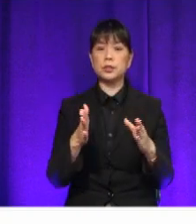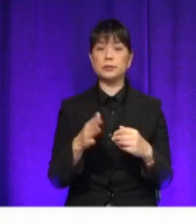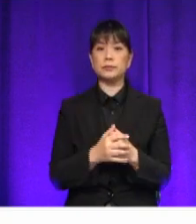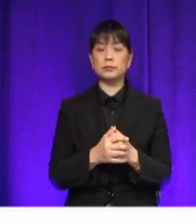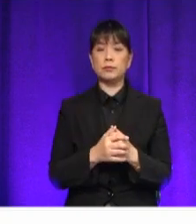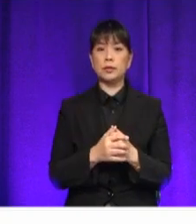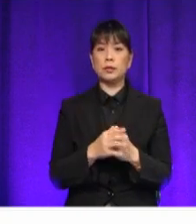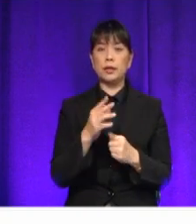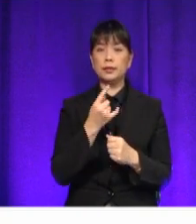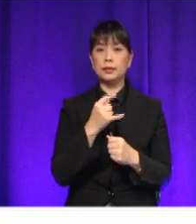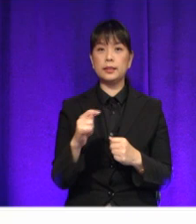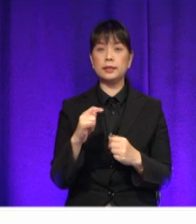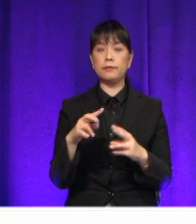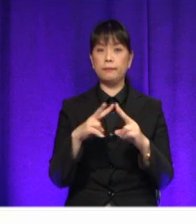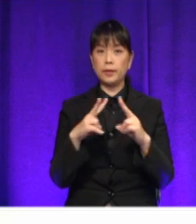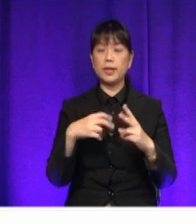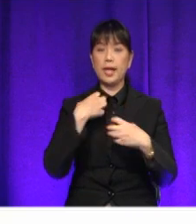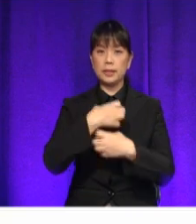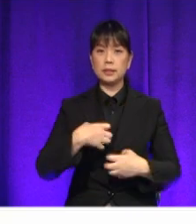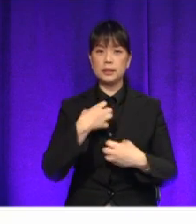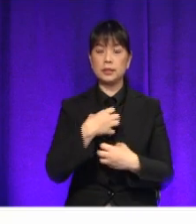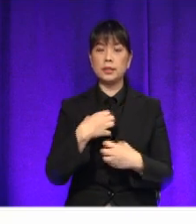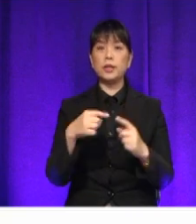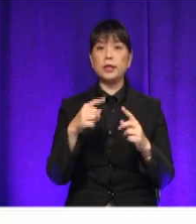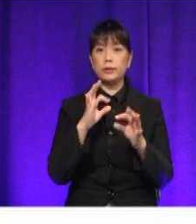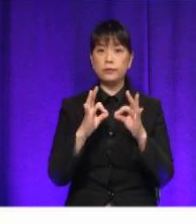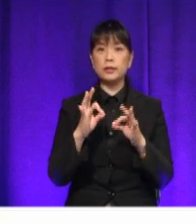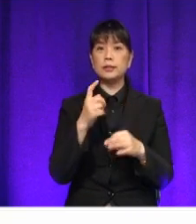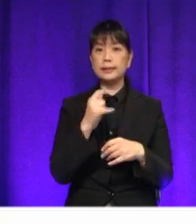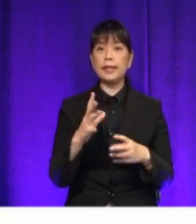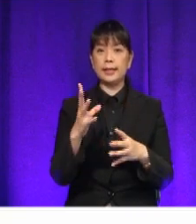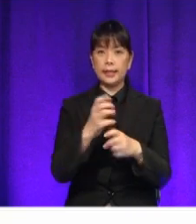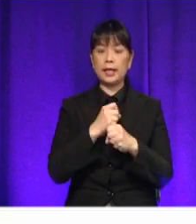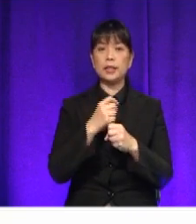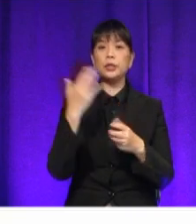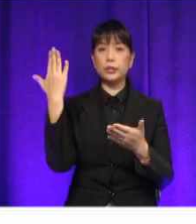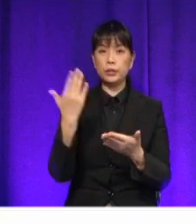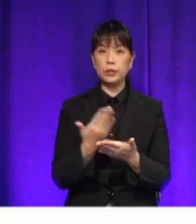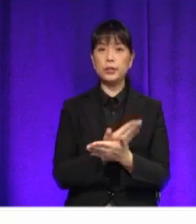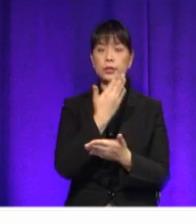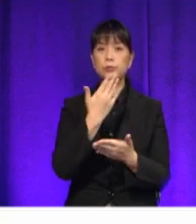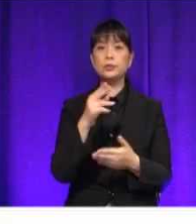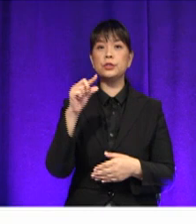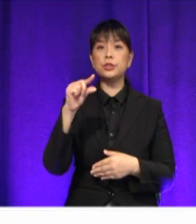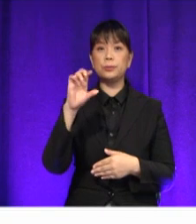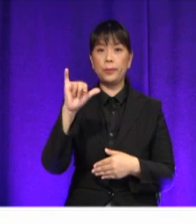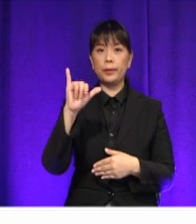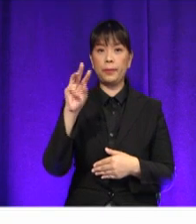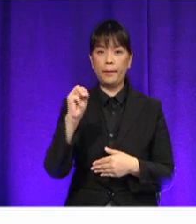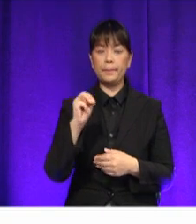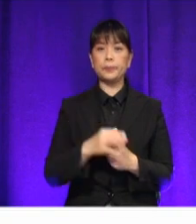very excited if they get some new tennis courts or a new gym. It's just what they need to get them excited about going to